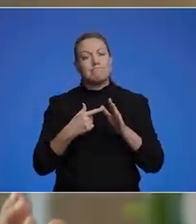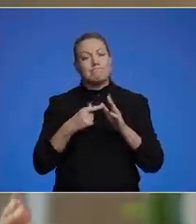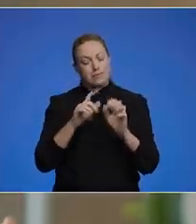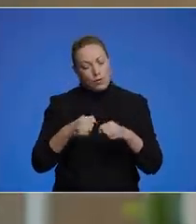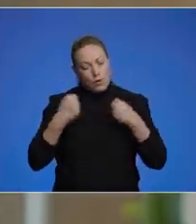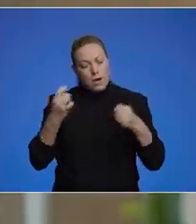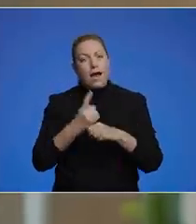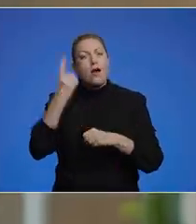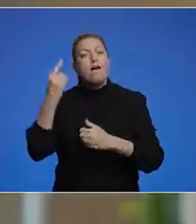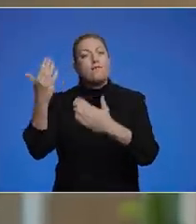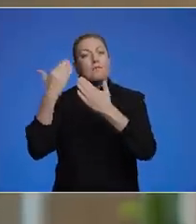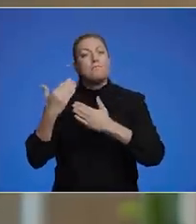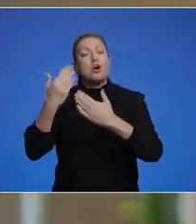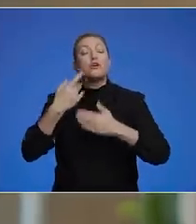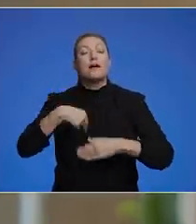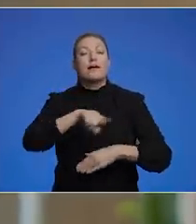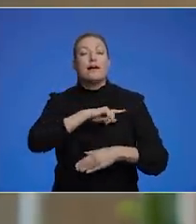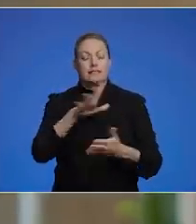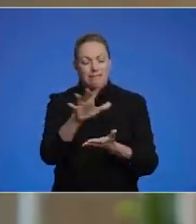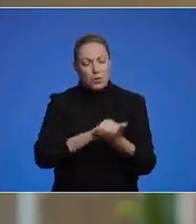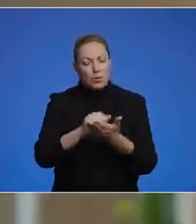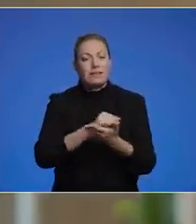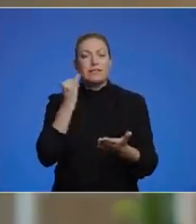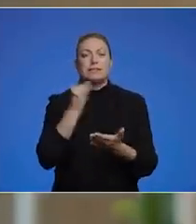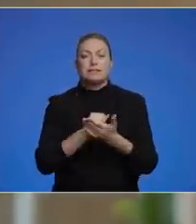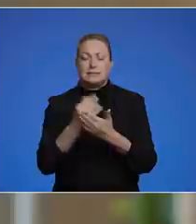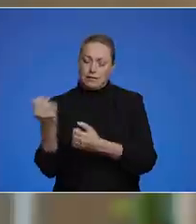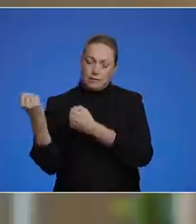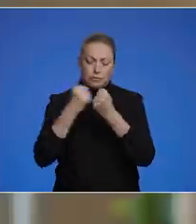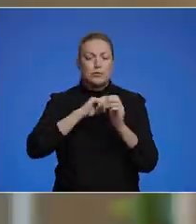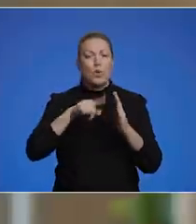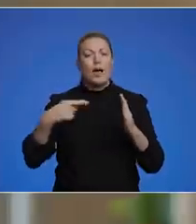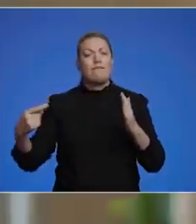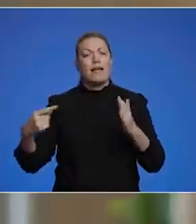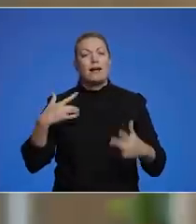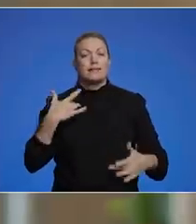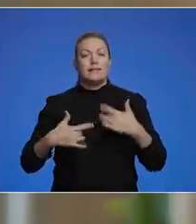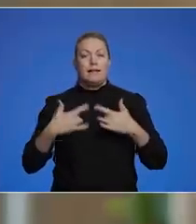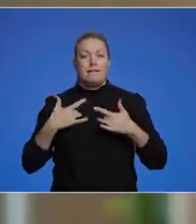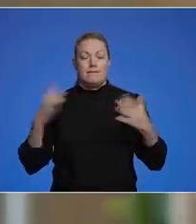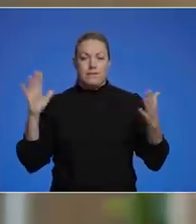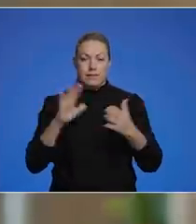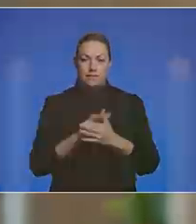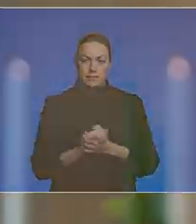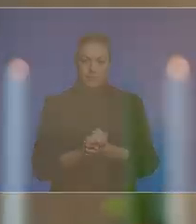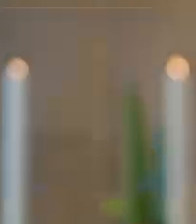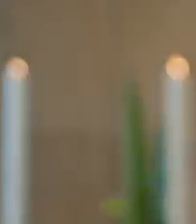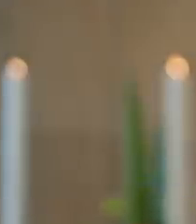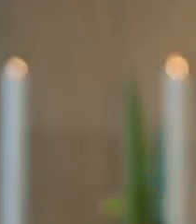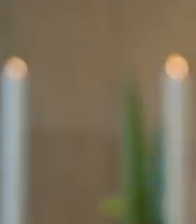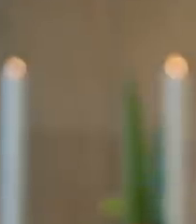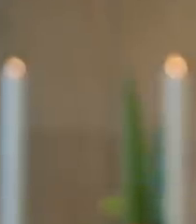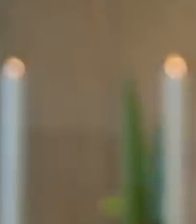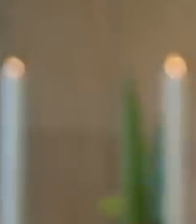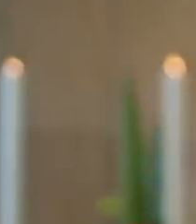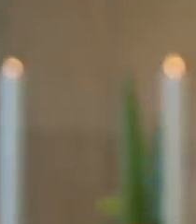us, forgive us our sins, and bring us to everlasting life. Amen. Glory to God in the